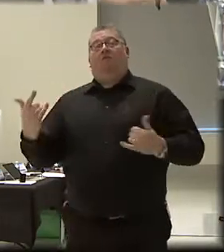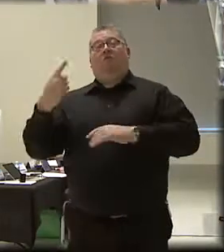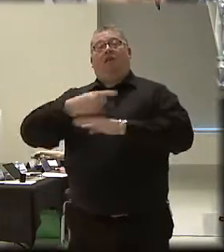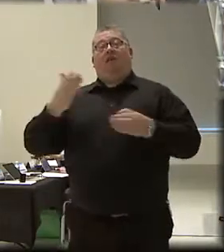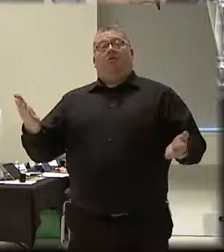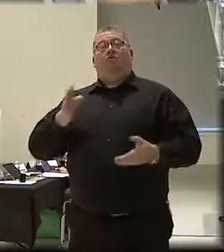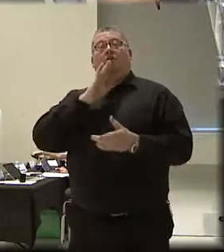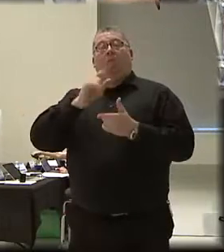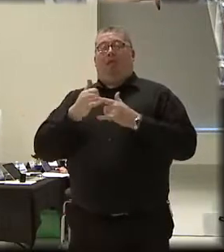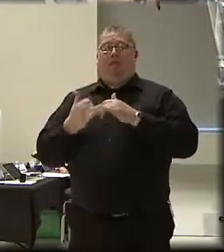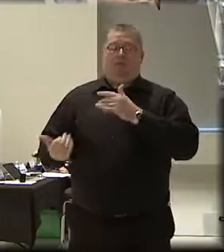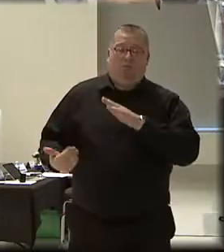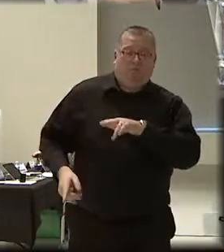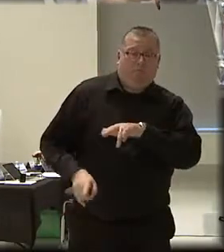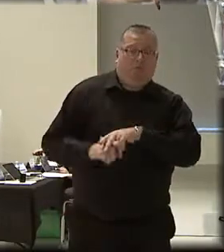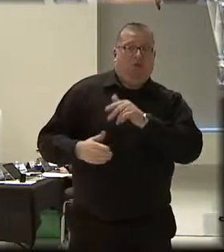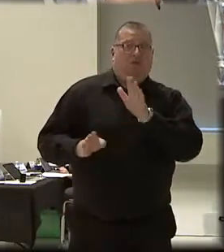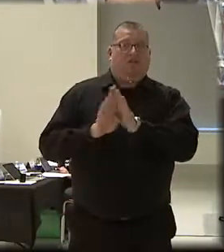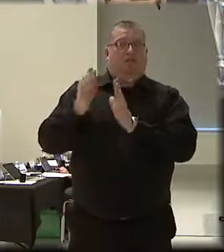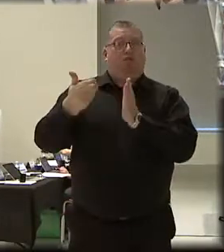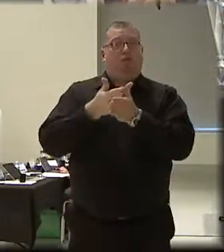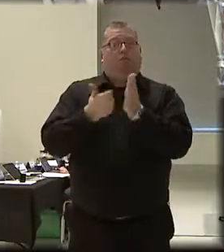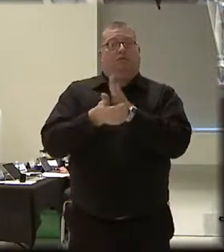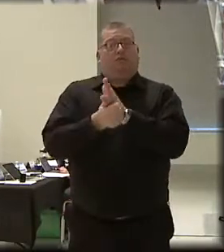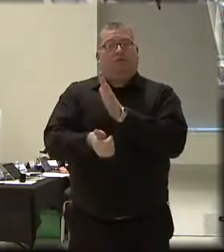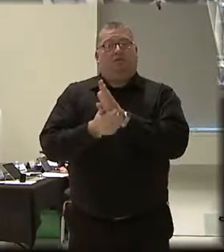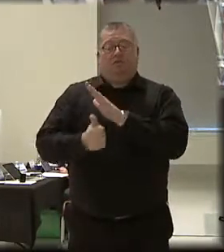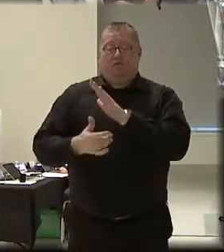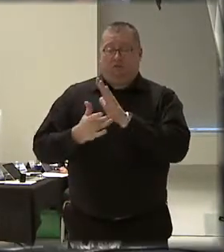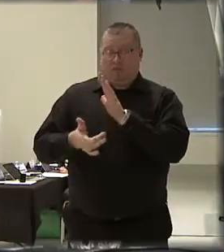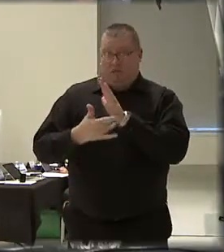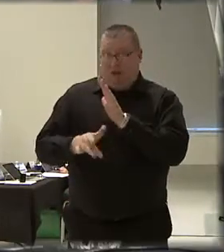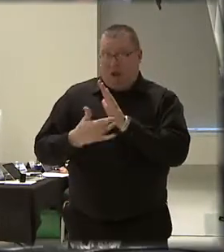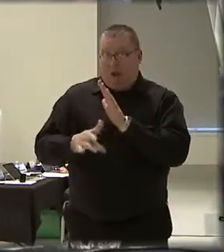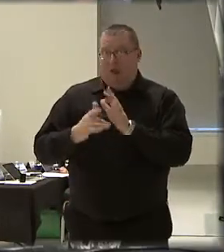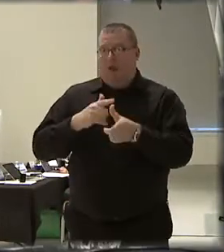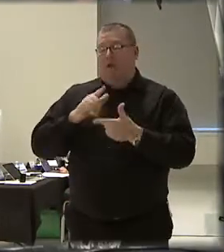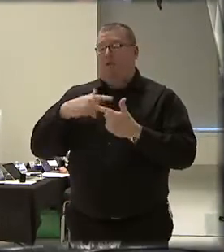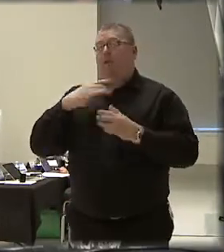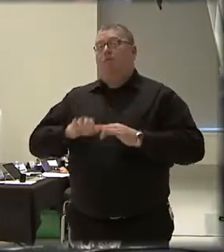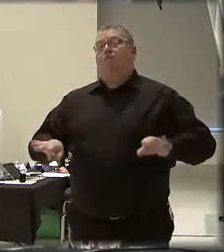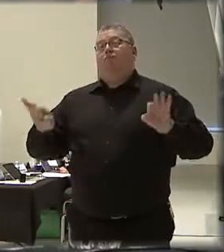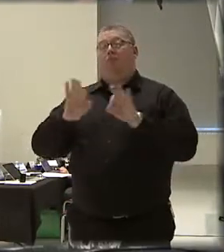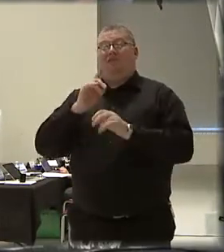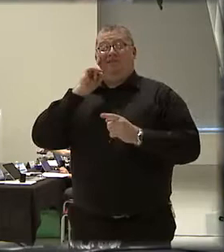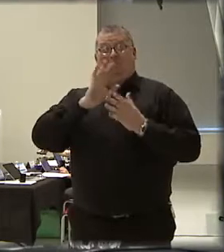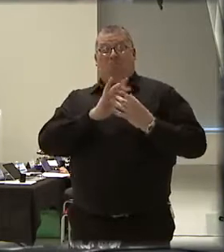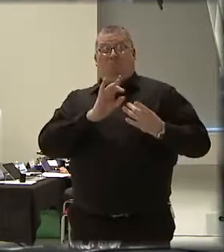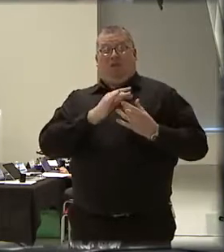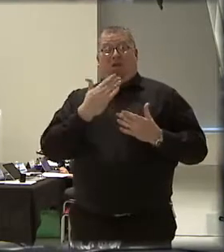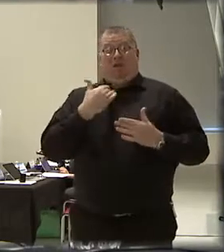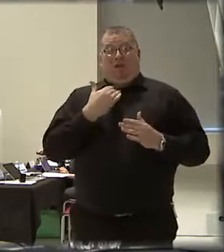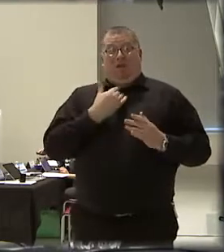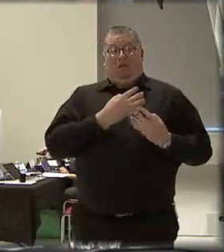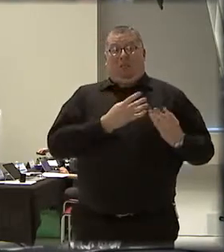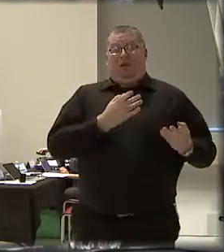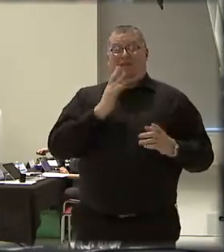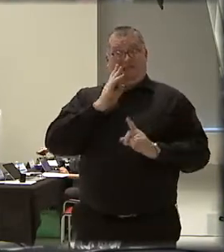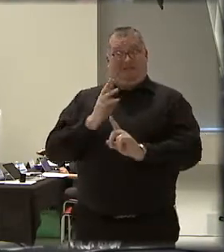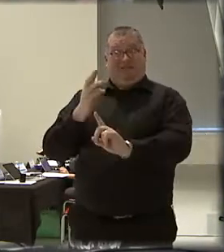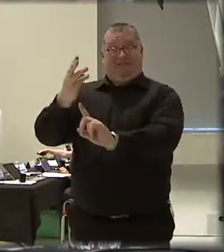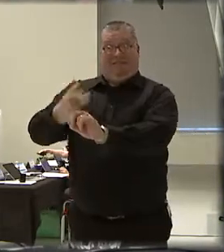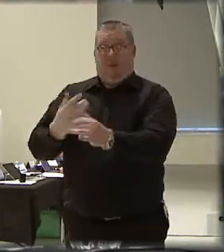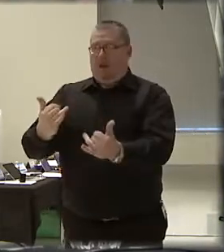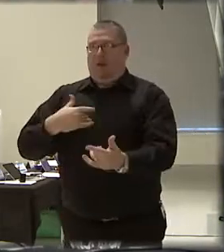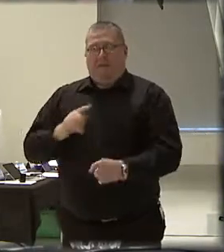this emerging, developing technology and its importance. As was mentioned on the previous panel, 6 months from now, we could be having a